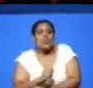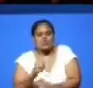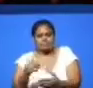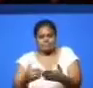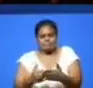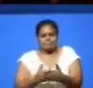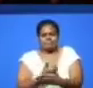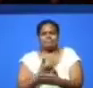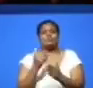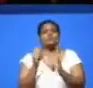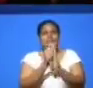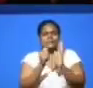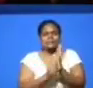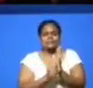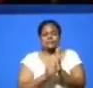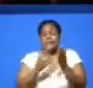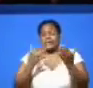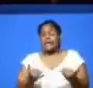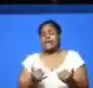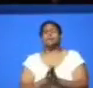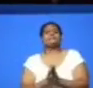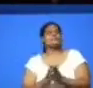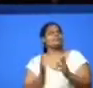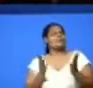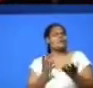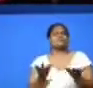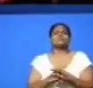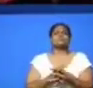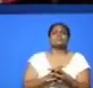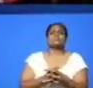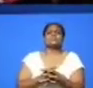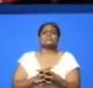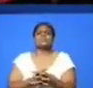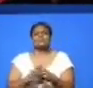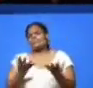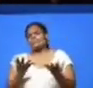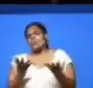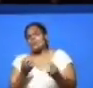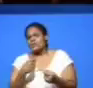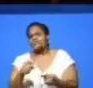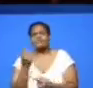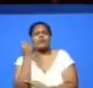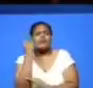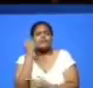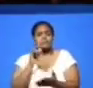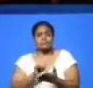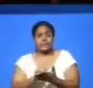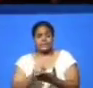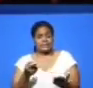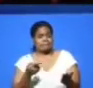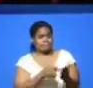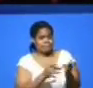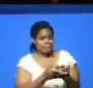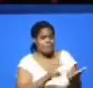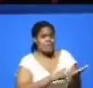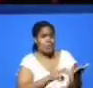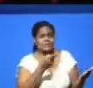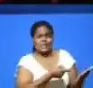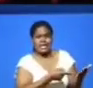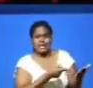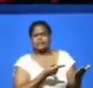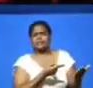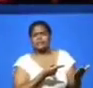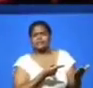Now let's deal with some stuff here, because I wanted to understand that right in these verses